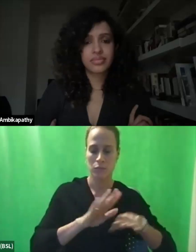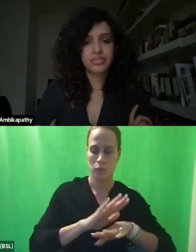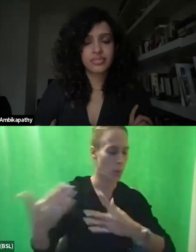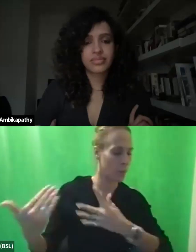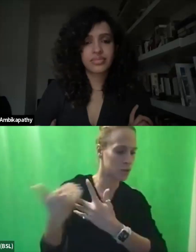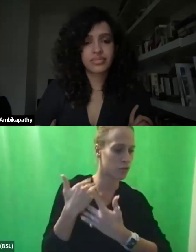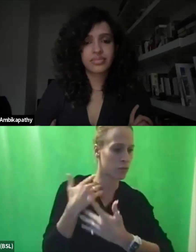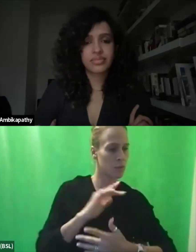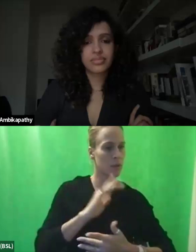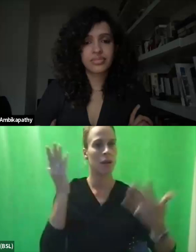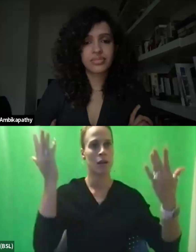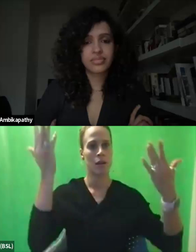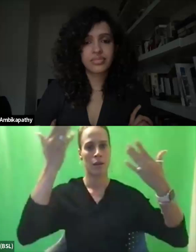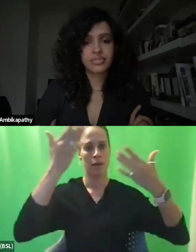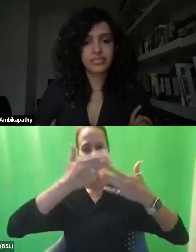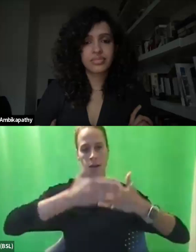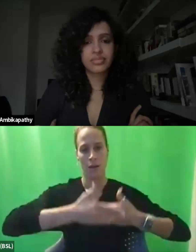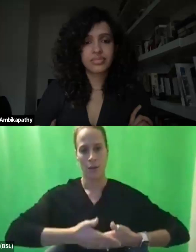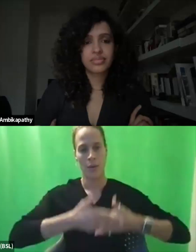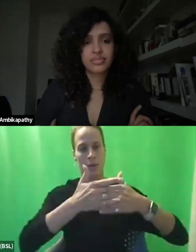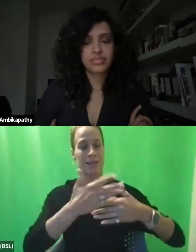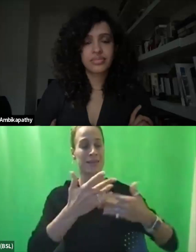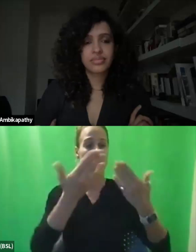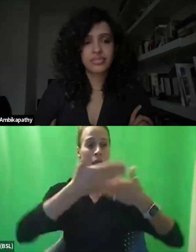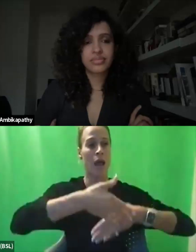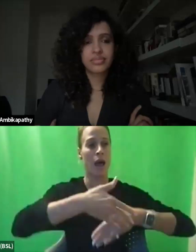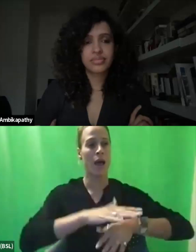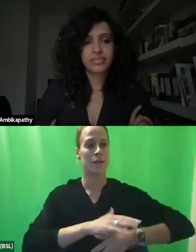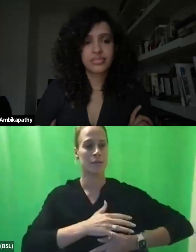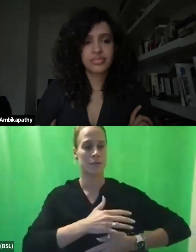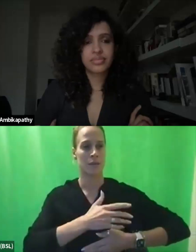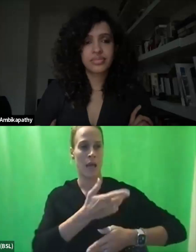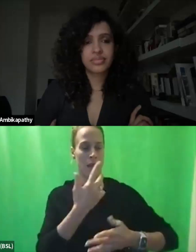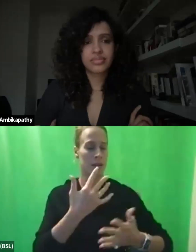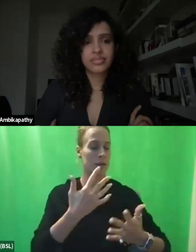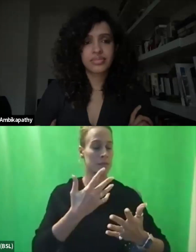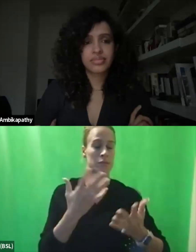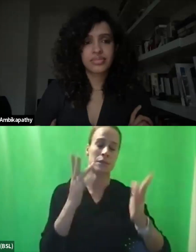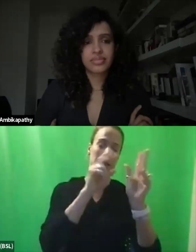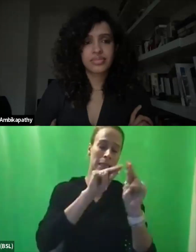until the light fades into the bosom of the blessed night and the torpor of sleep comes.